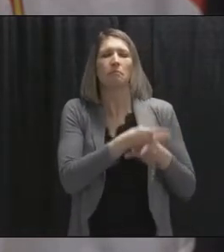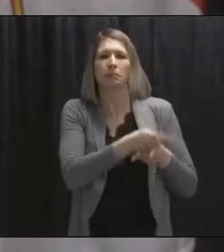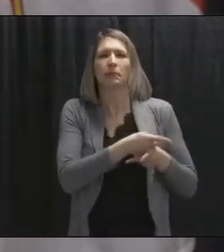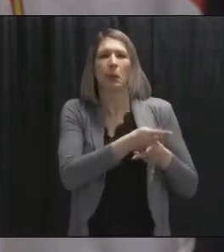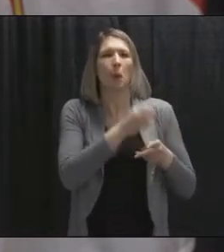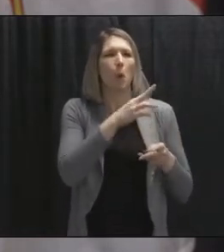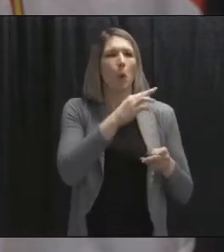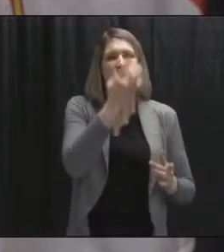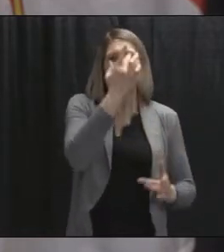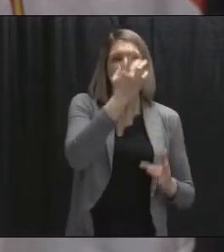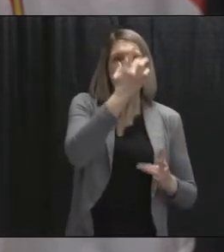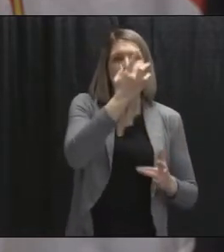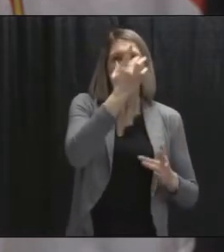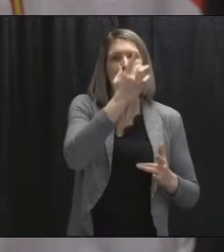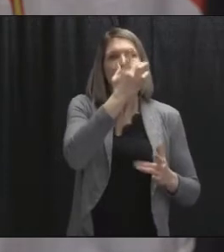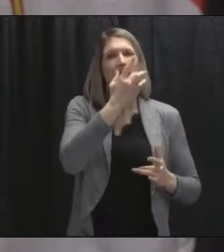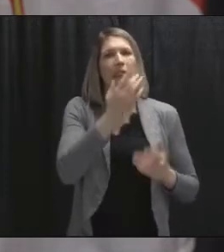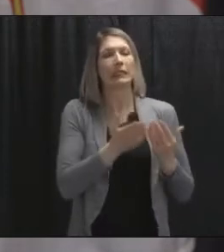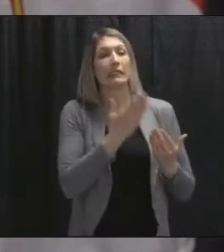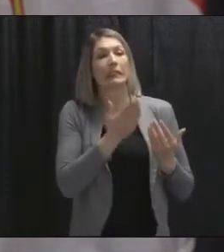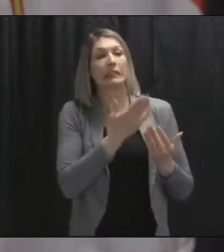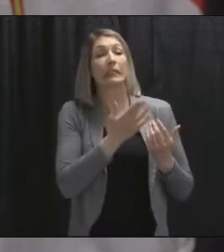main reasoning behind that.